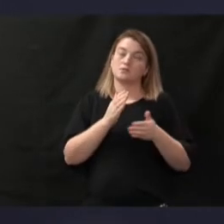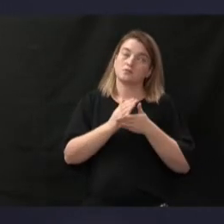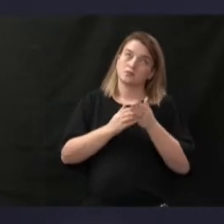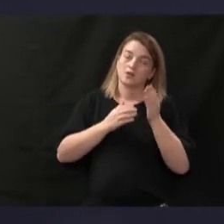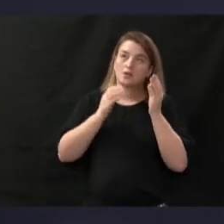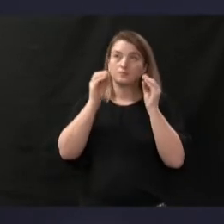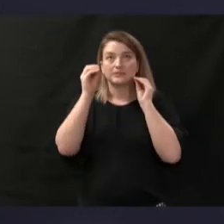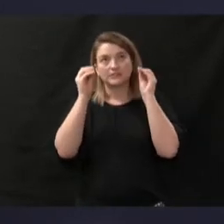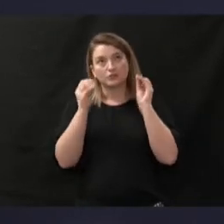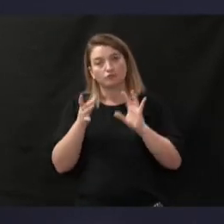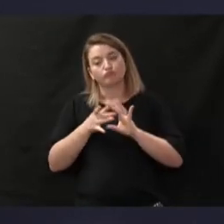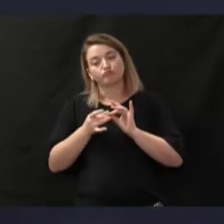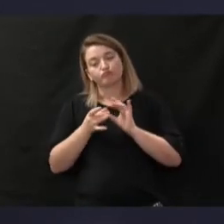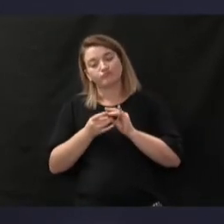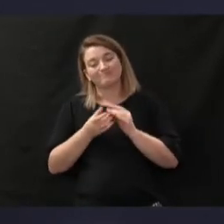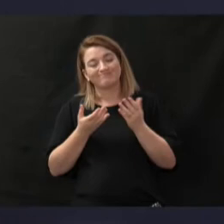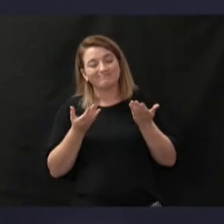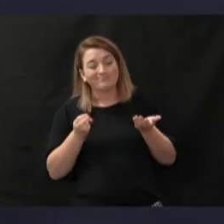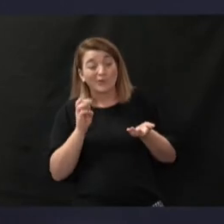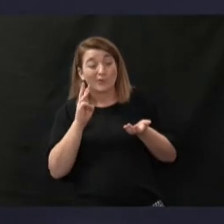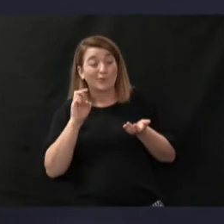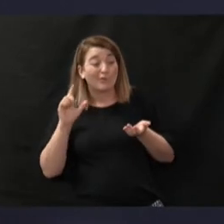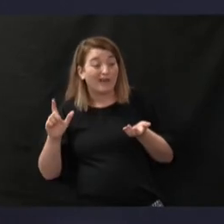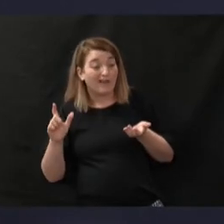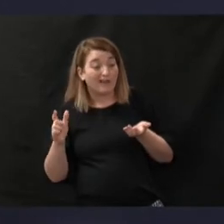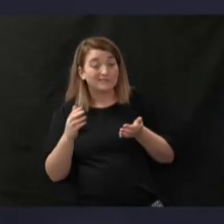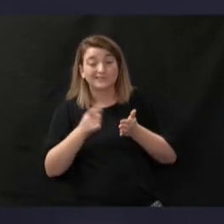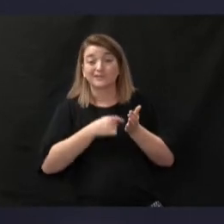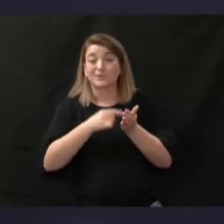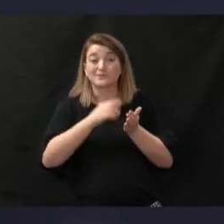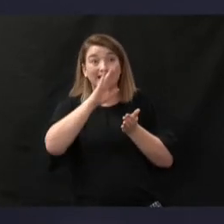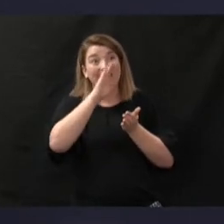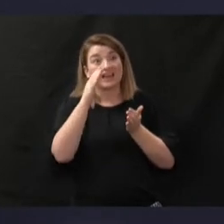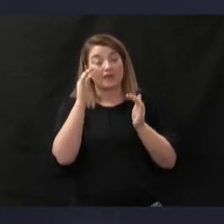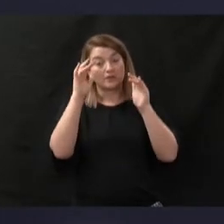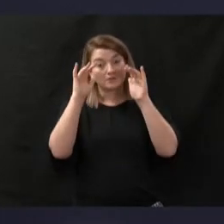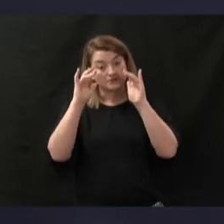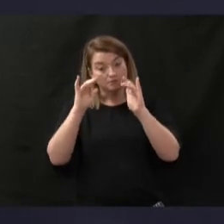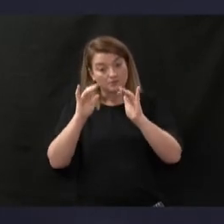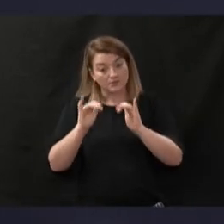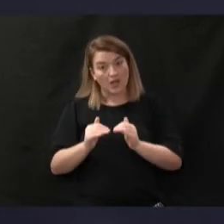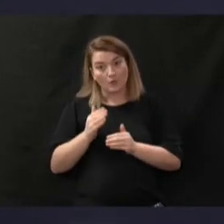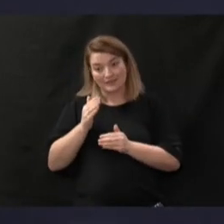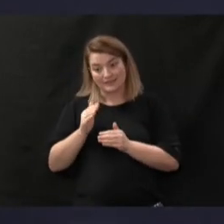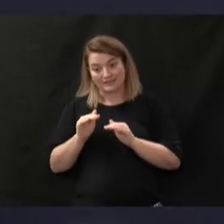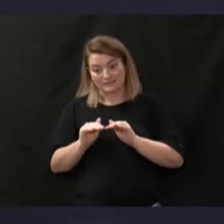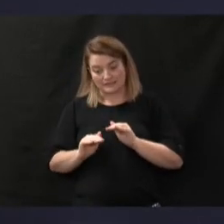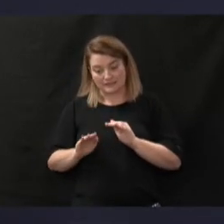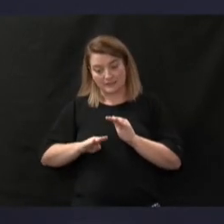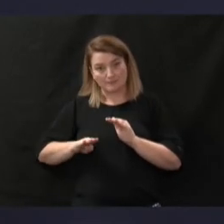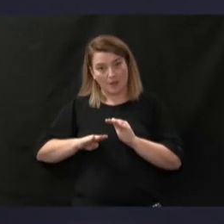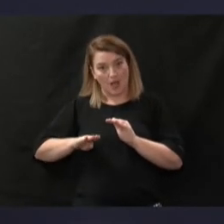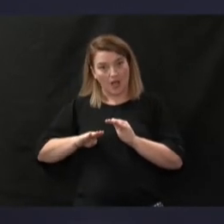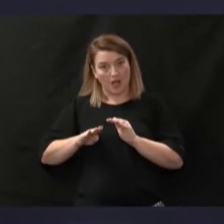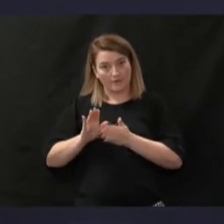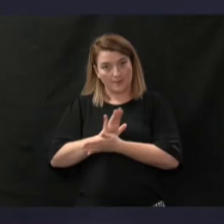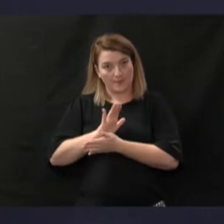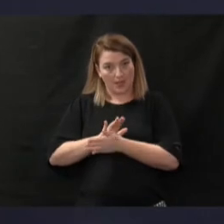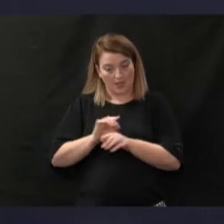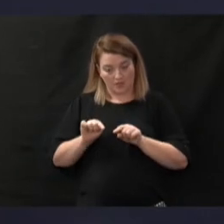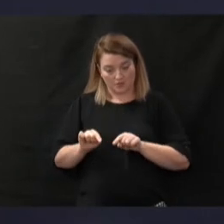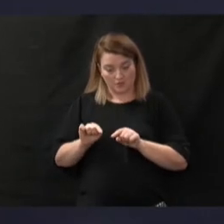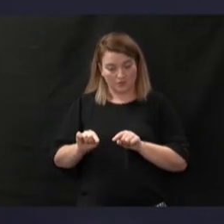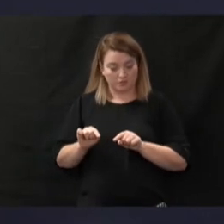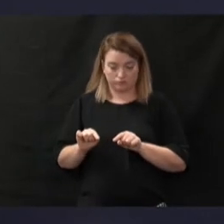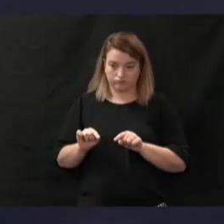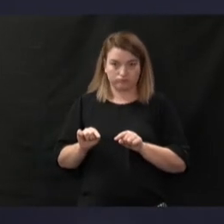the problem with that is sometimes I don't get to the end. So if you find that, move it to the beginning. If you find that you're